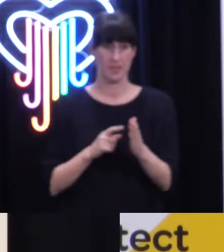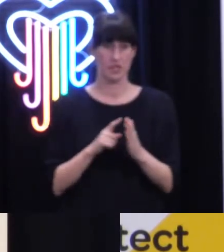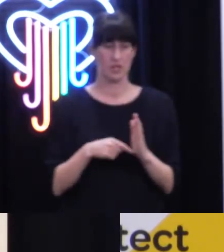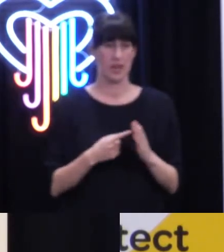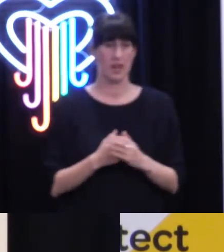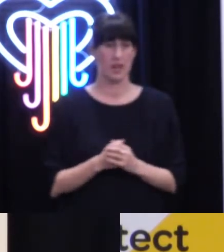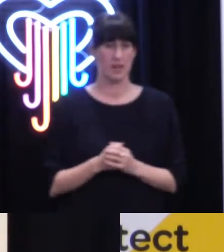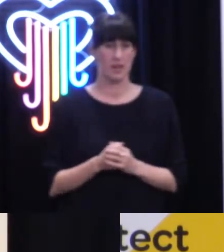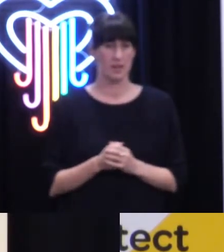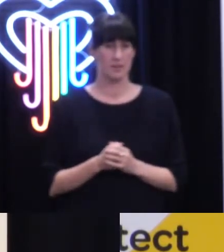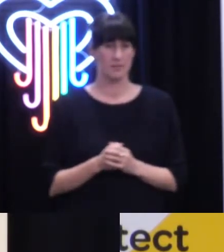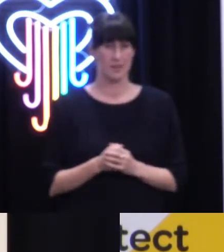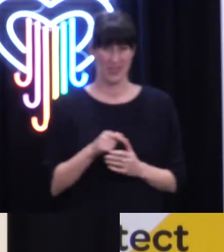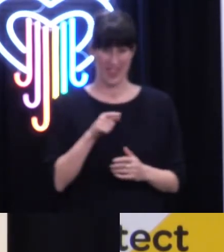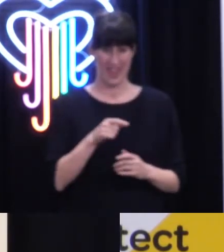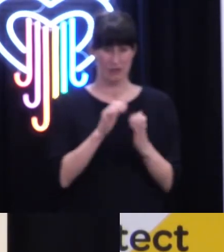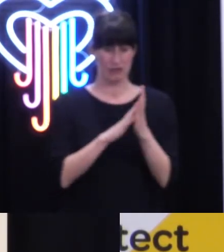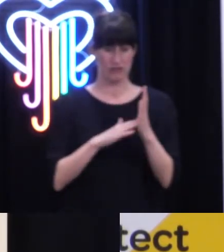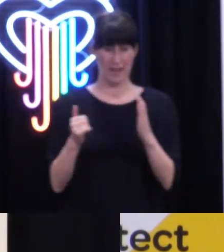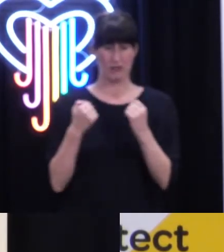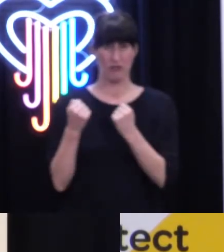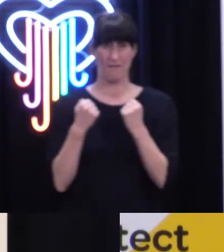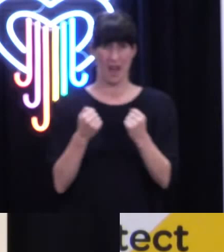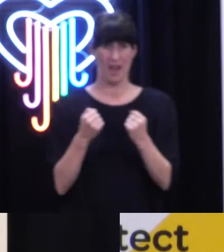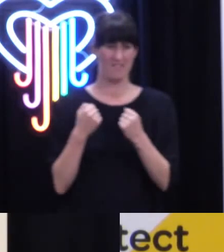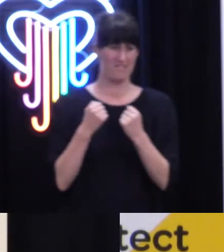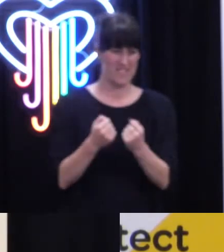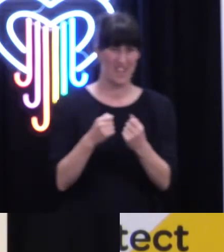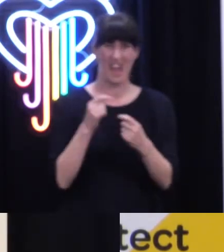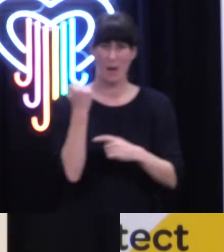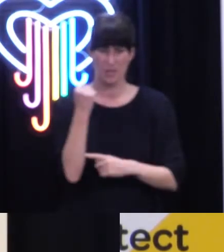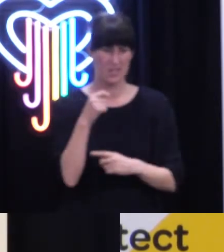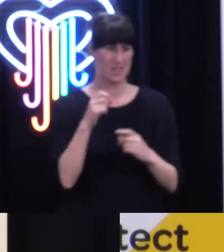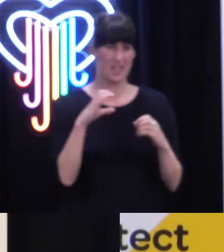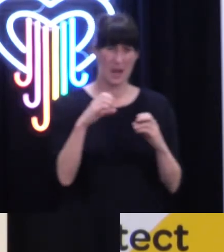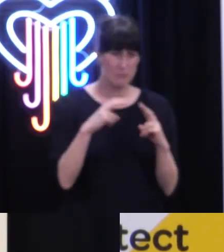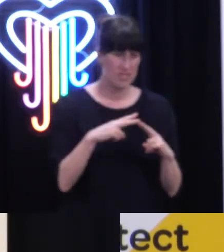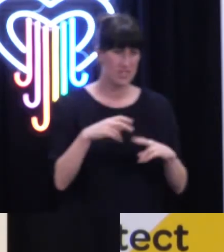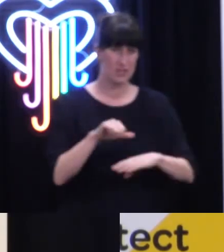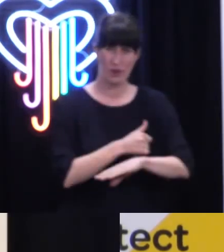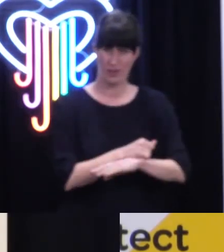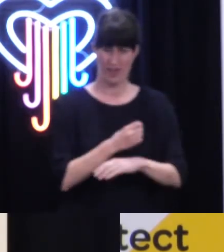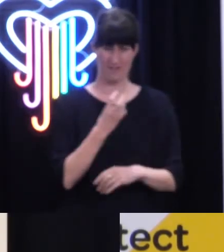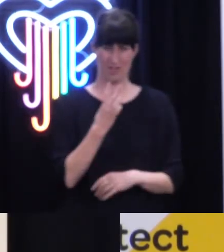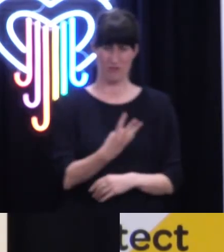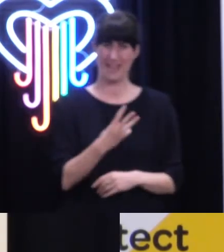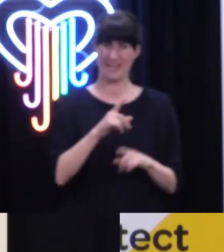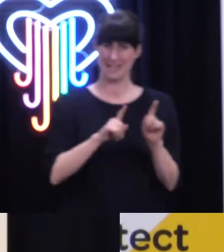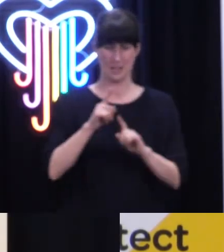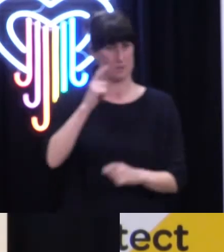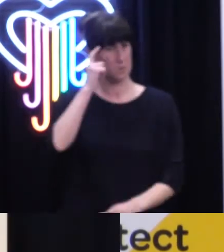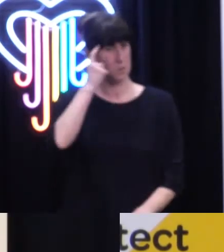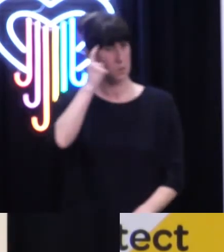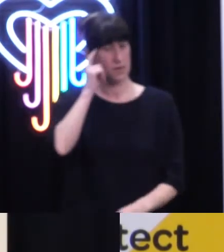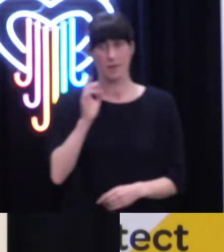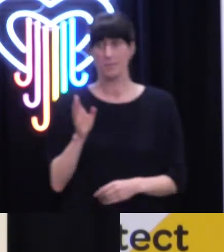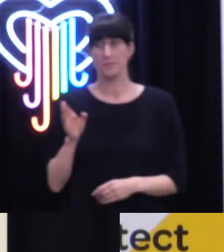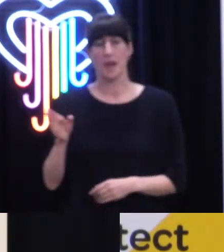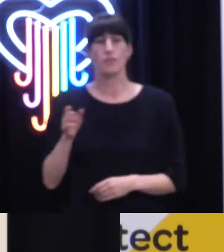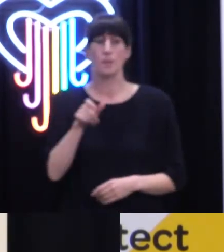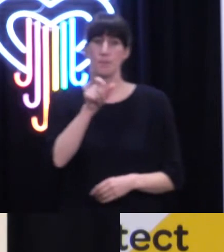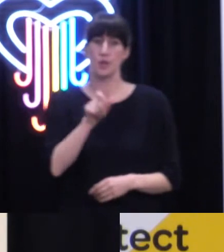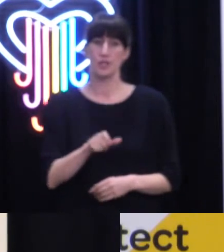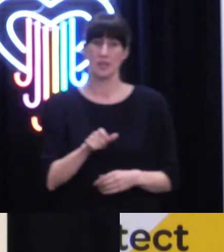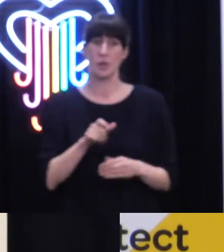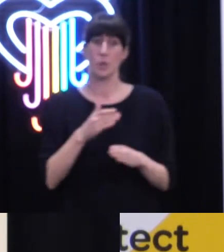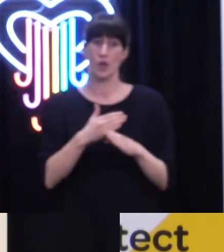to 3 different cities? It's someone who works for food provision, so stocking supermarkets, as